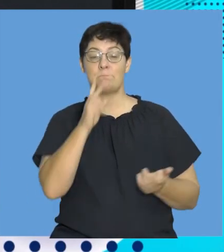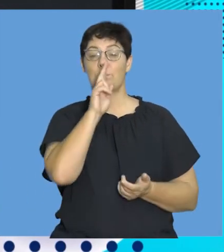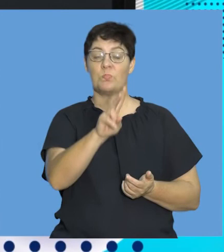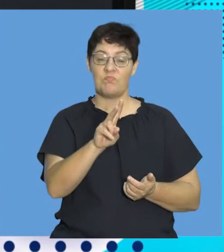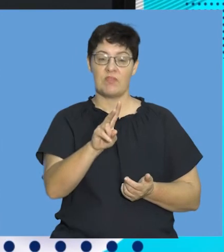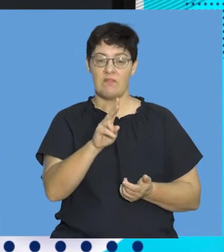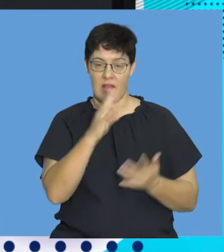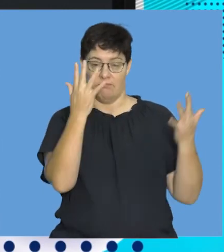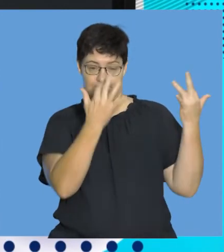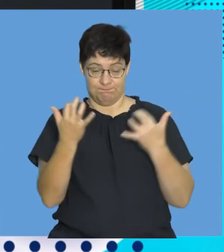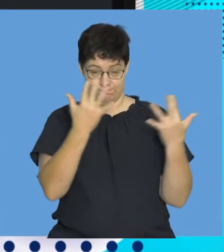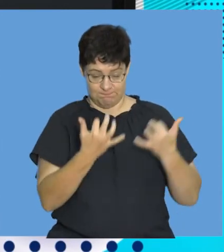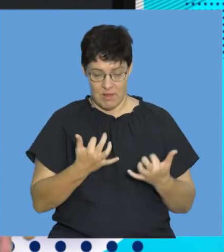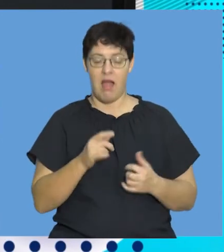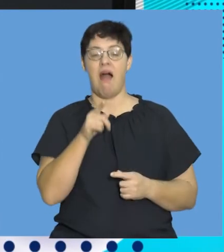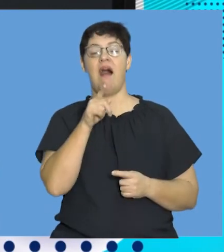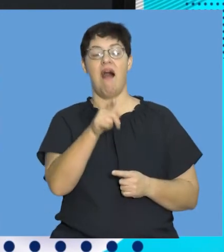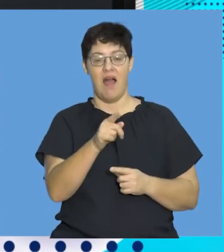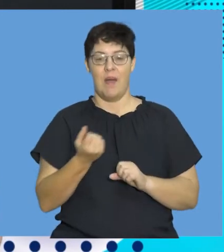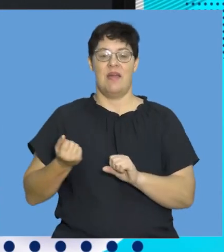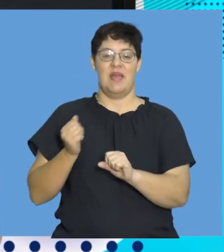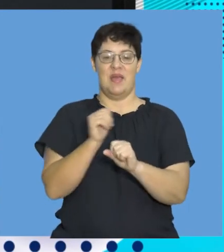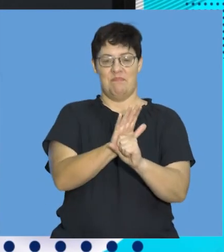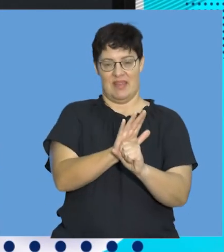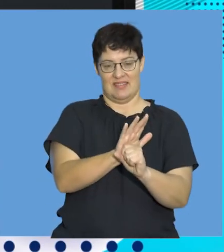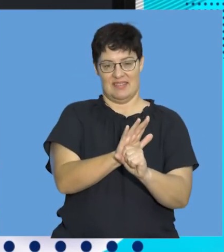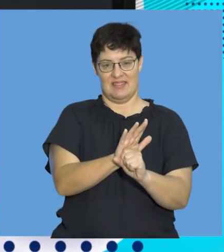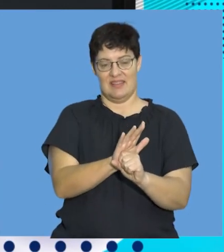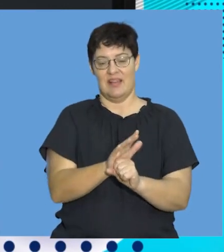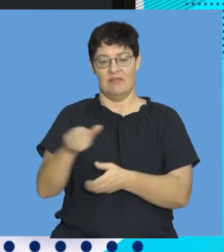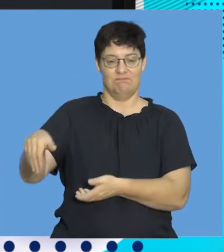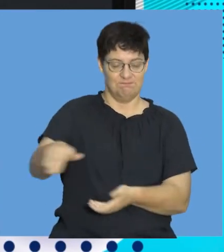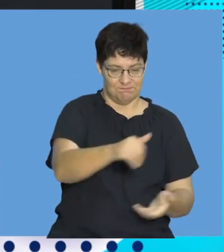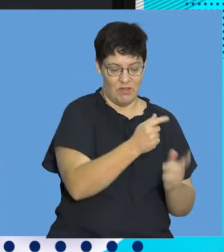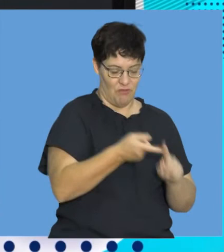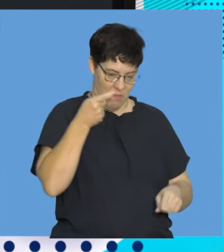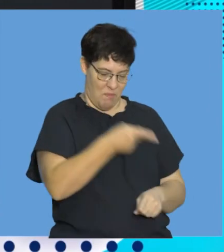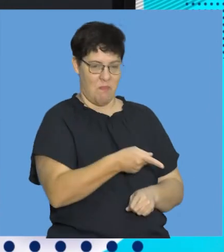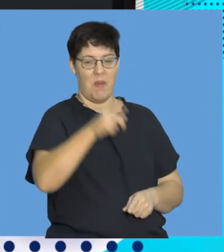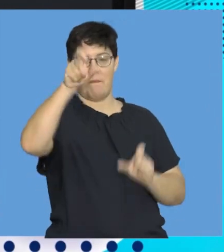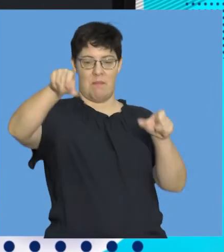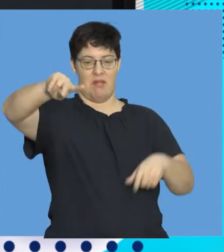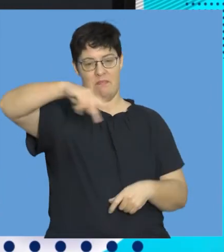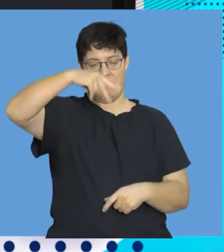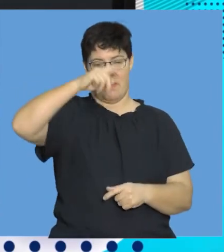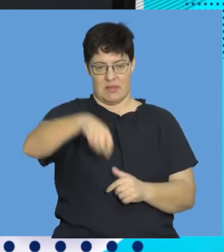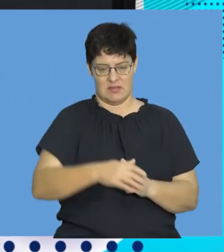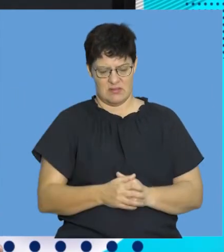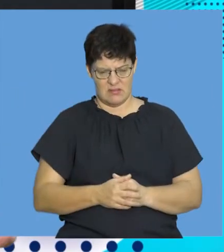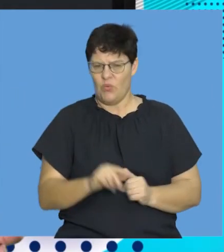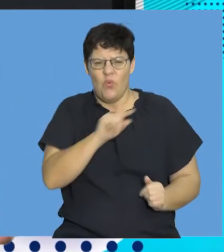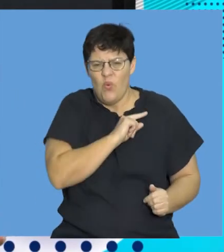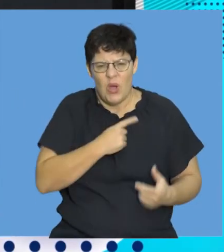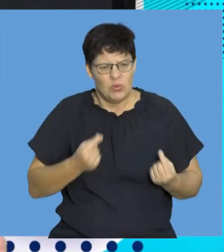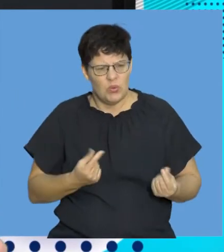see when we go into the calculations how that would impact on our collections from our debtors. Why do businesses do